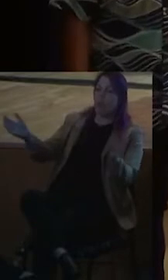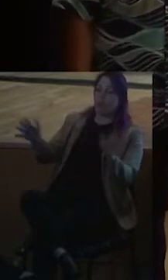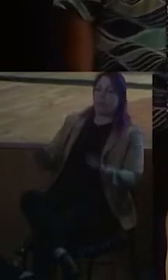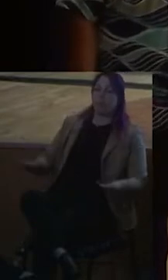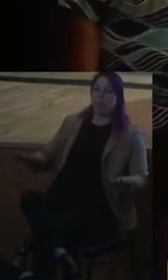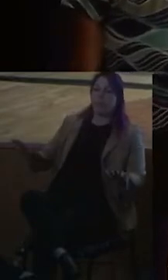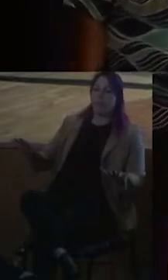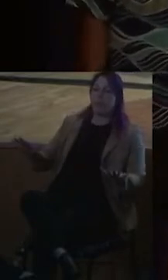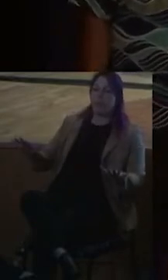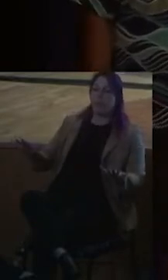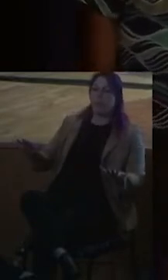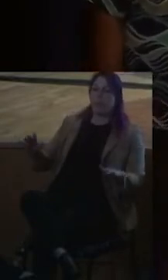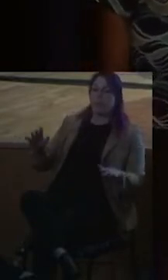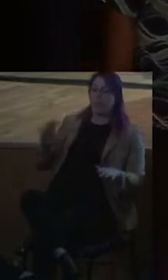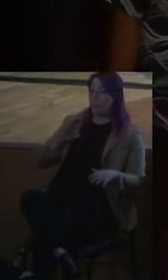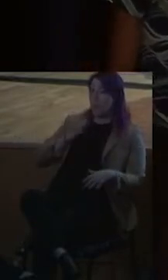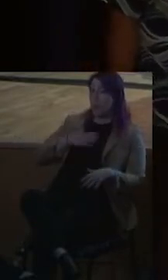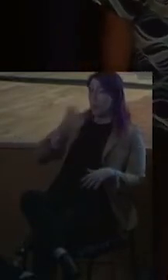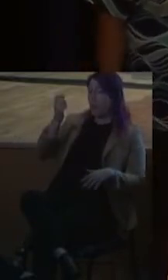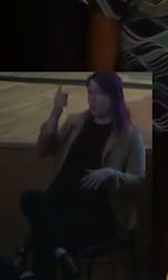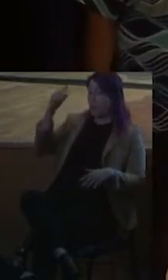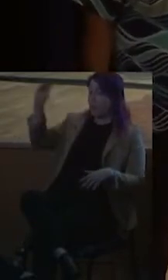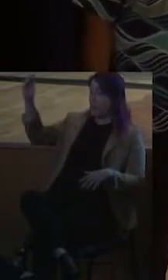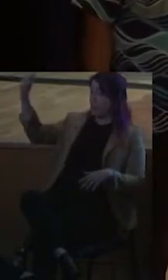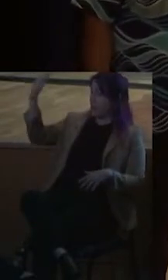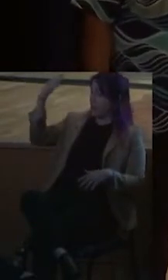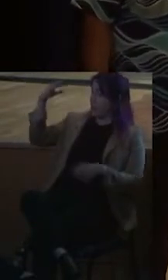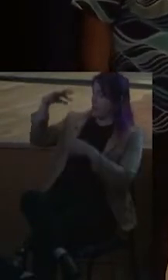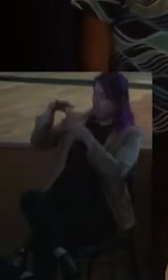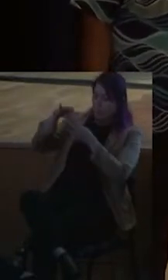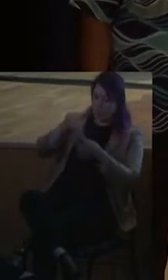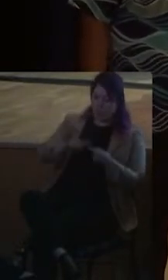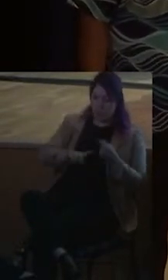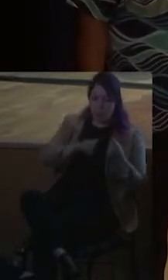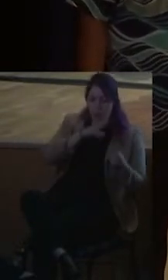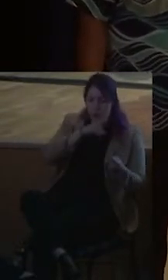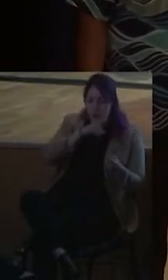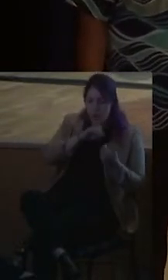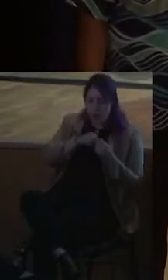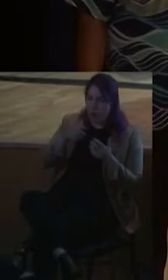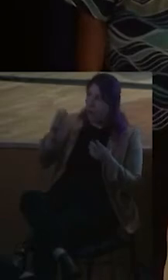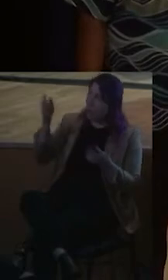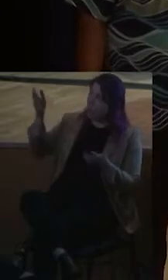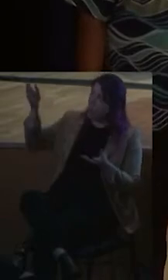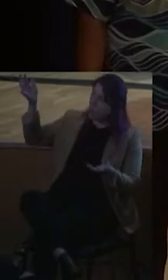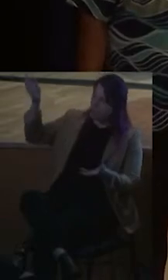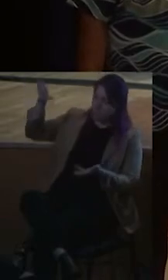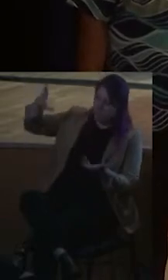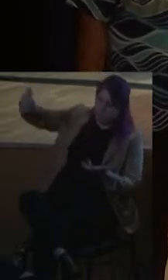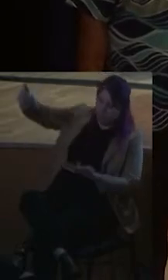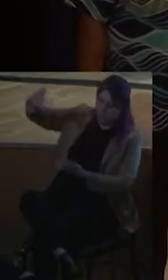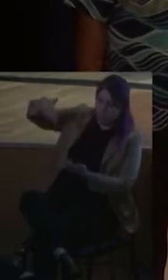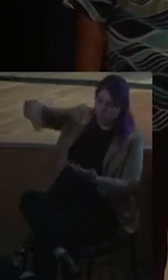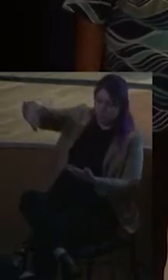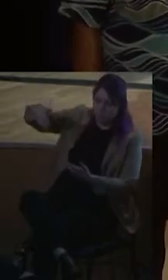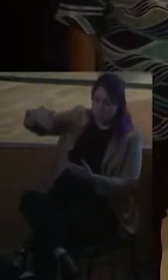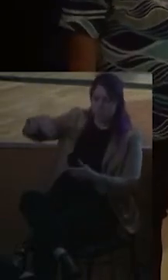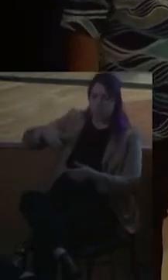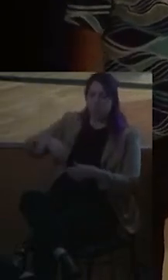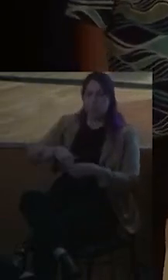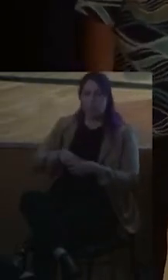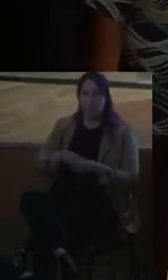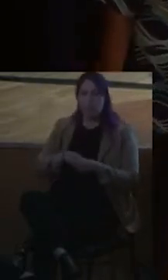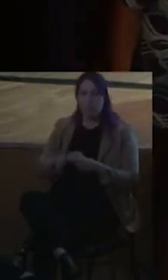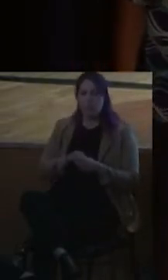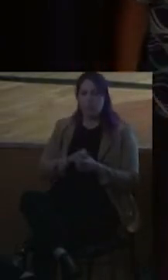our understanding of the sun as to how it pertains to our water systems and how the sun motivates movement within our atmosphere.